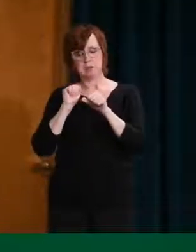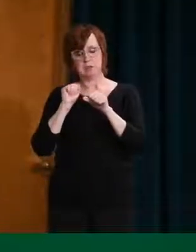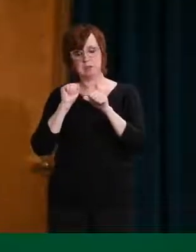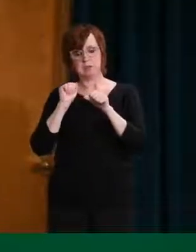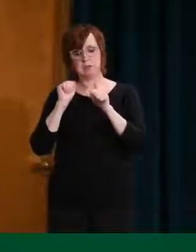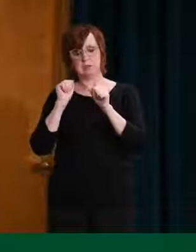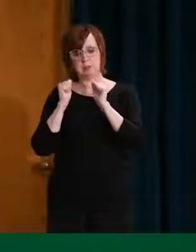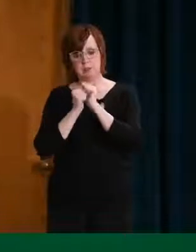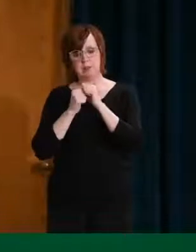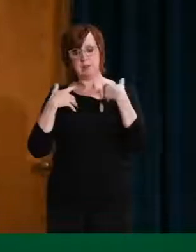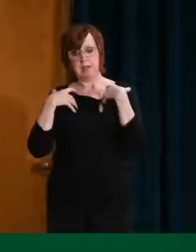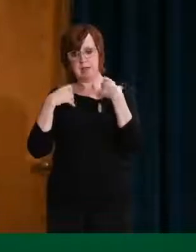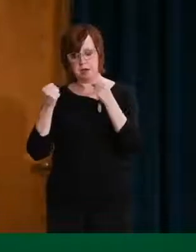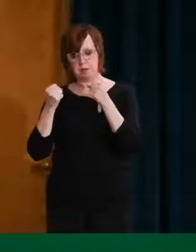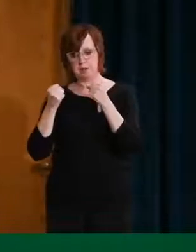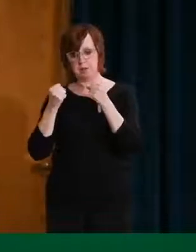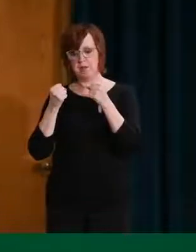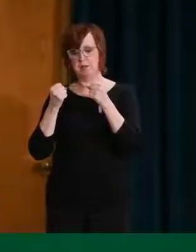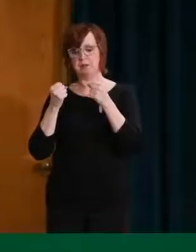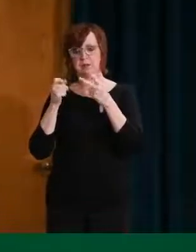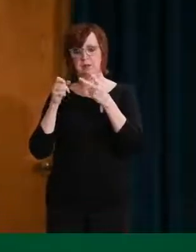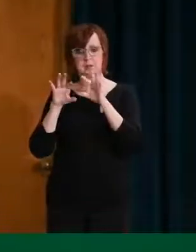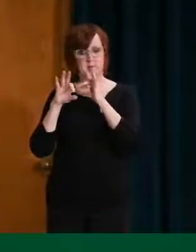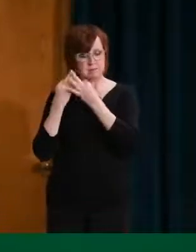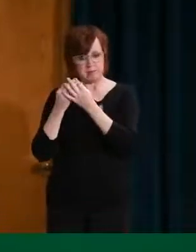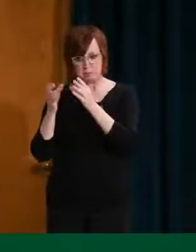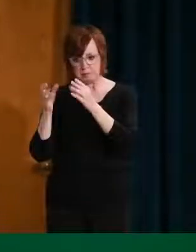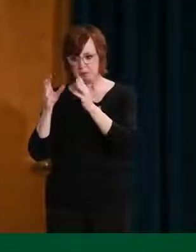or were providing primary care services.